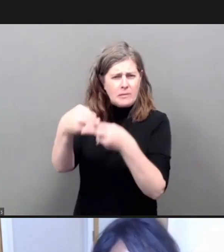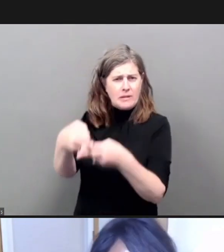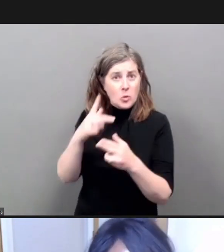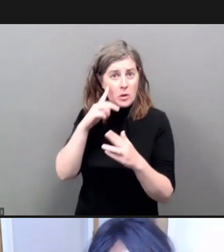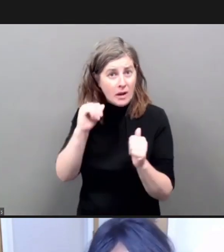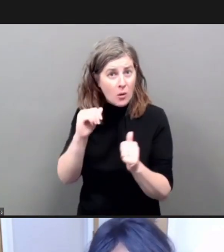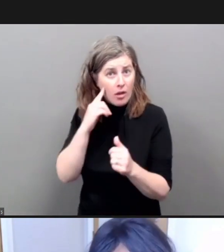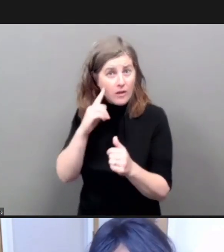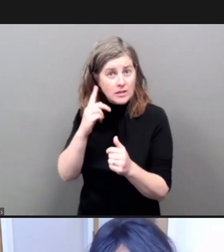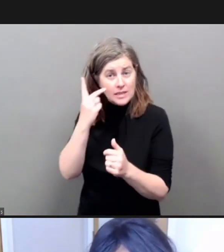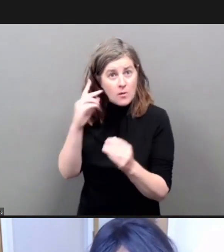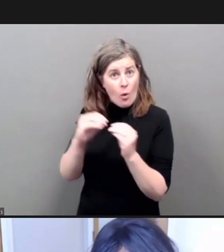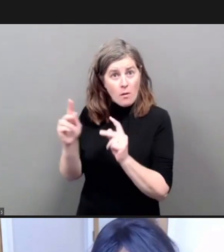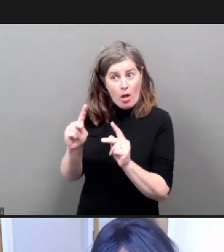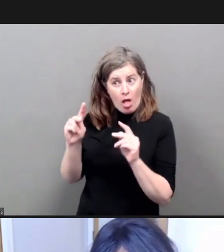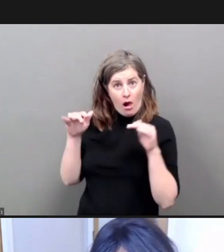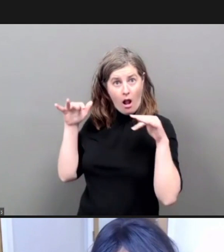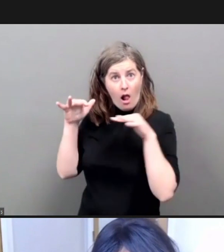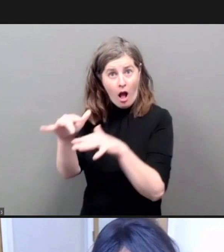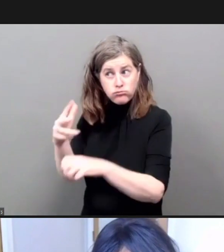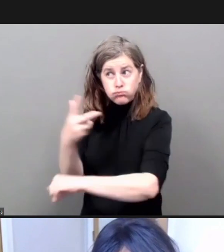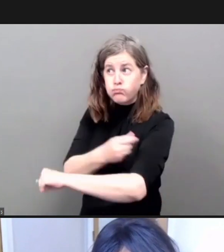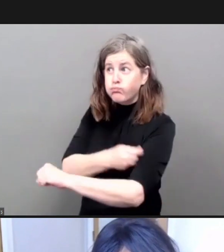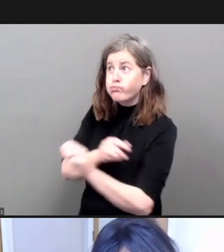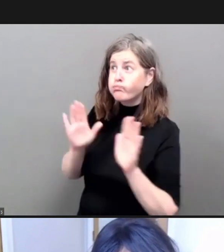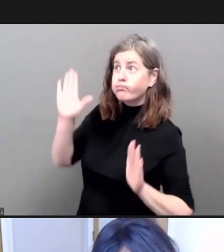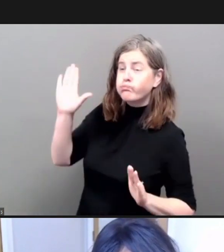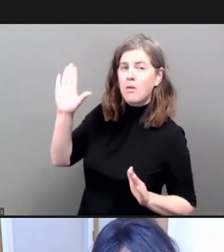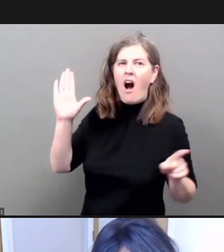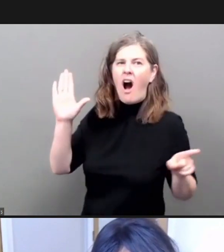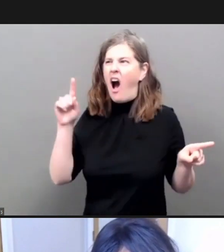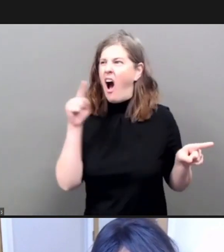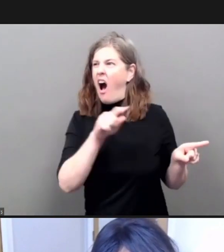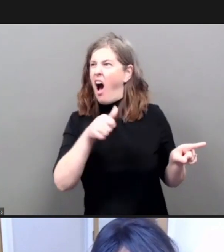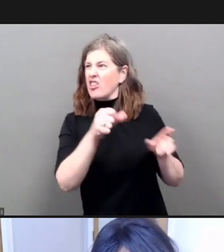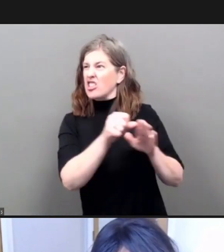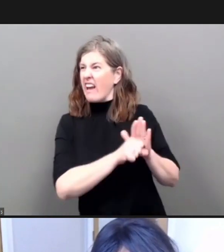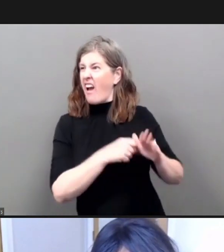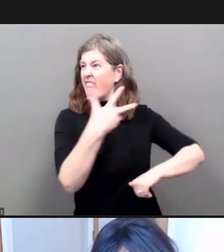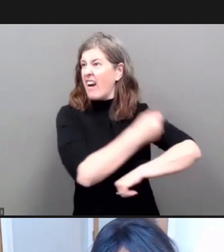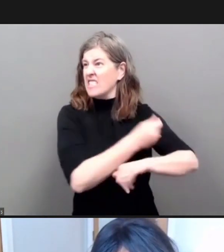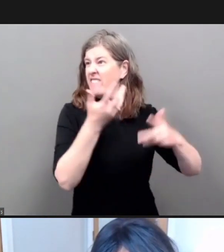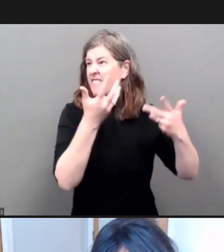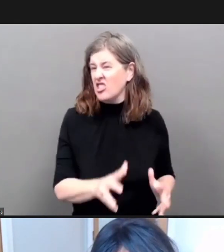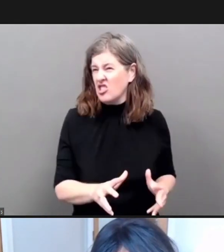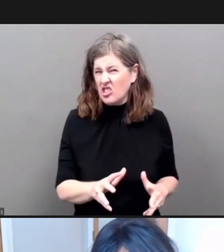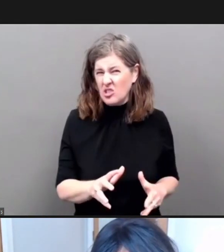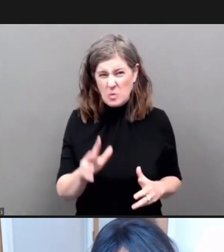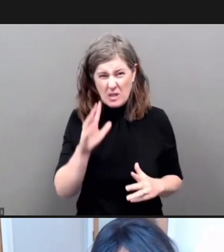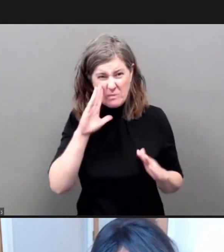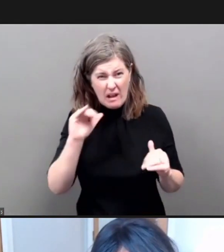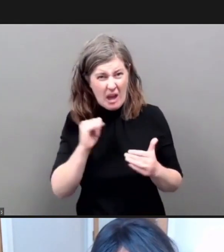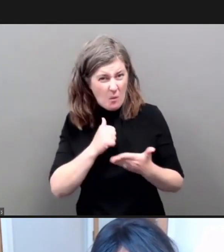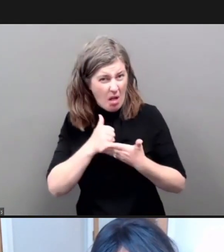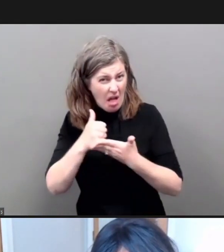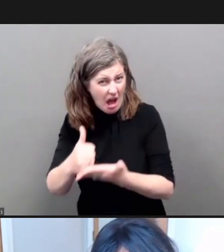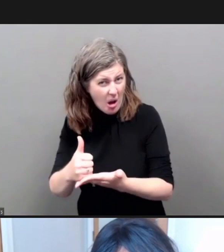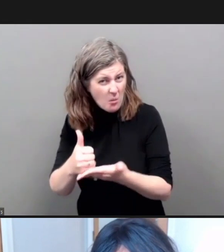increase of people saying, hey, I got my vaccine in another state, and when you expect that to help.